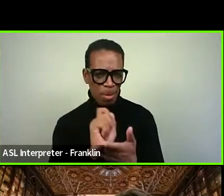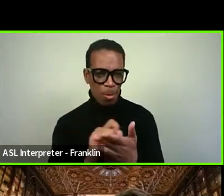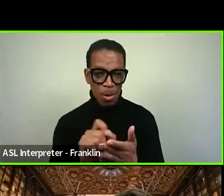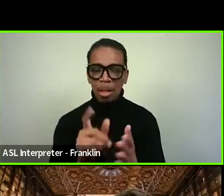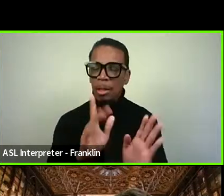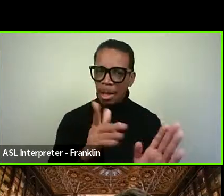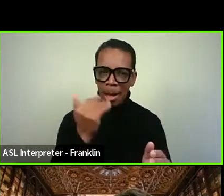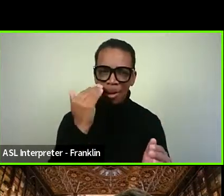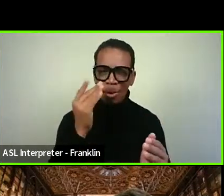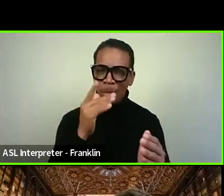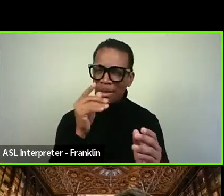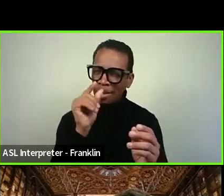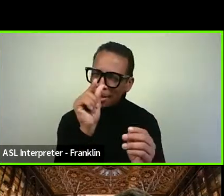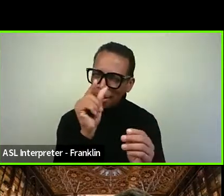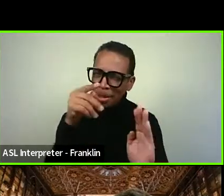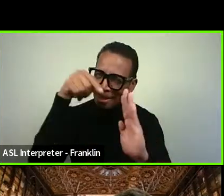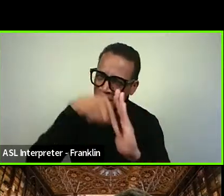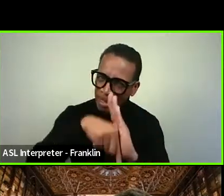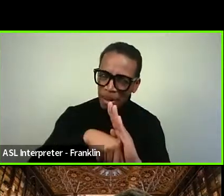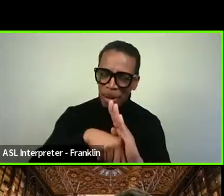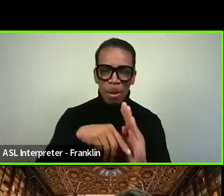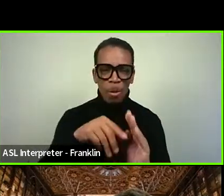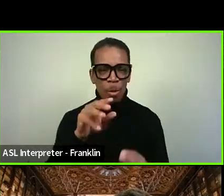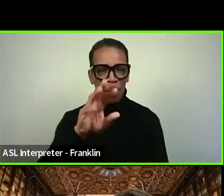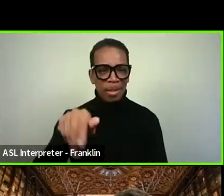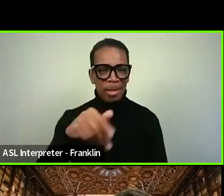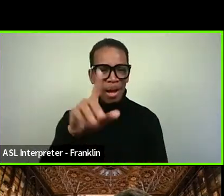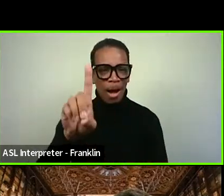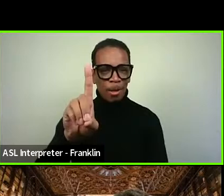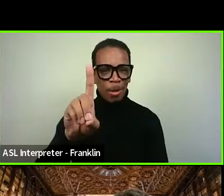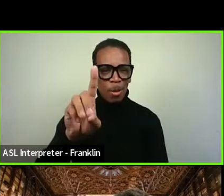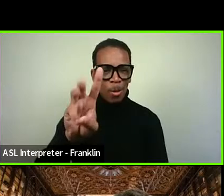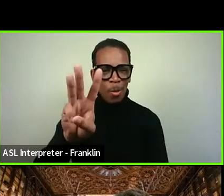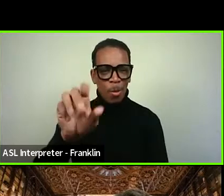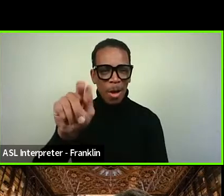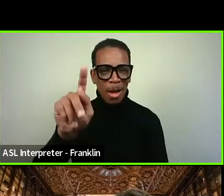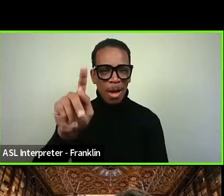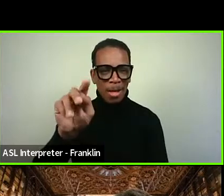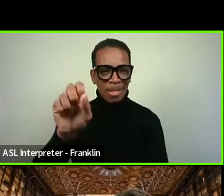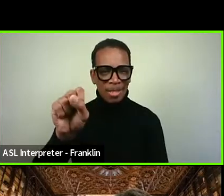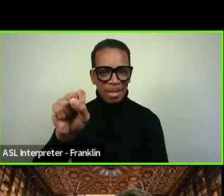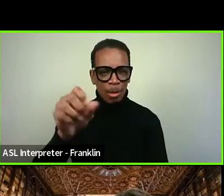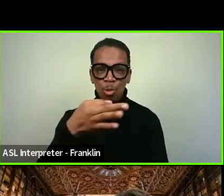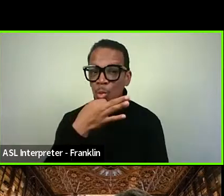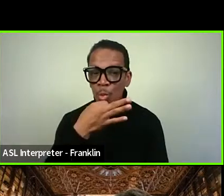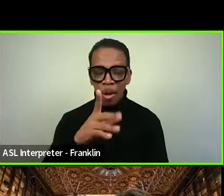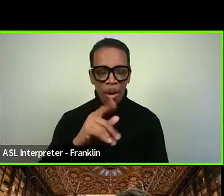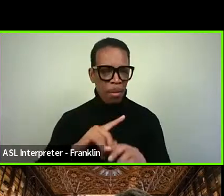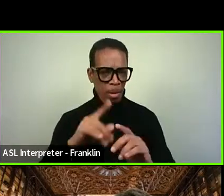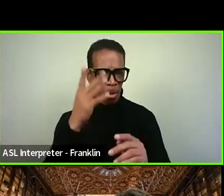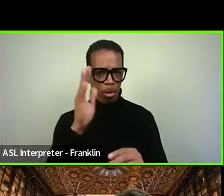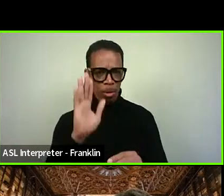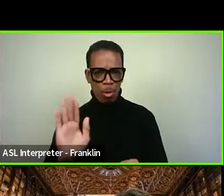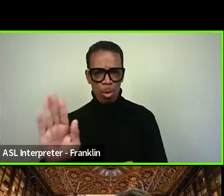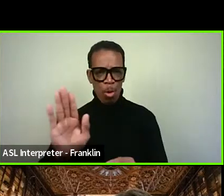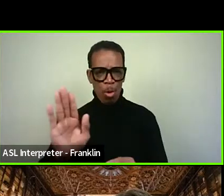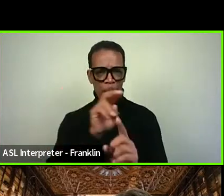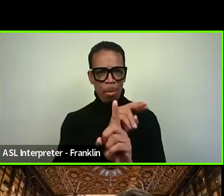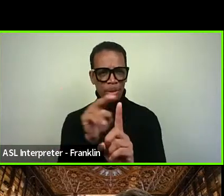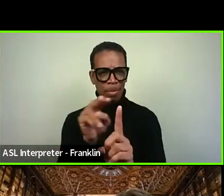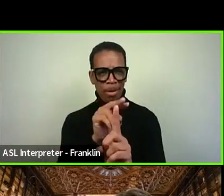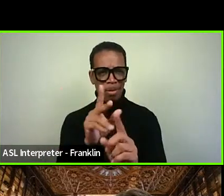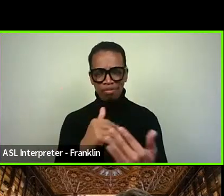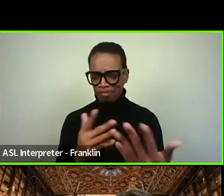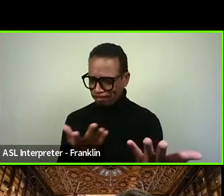go a little deep with Dr. Watson in a minute, but I wanted to get your perspective about why is it that we, from your